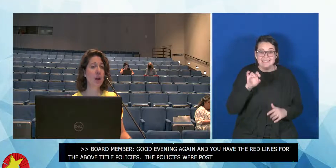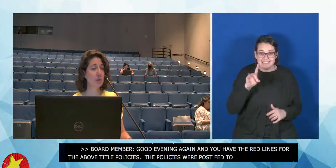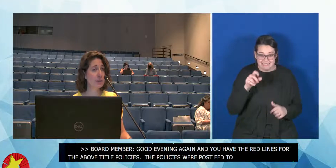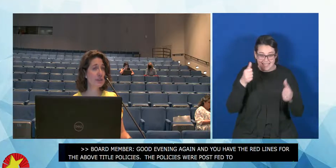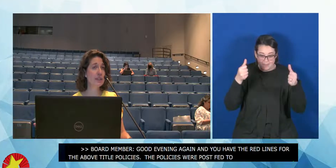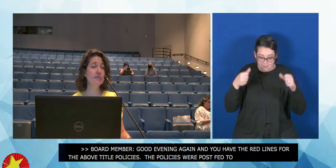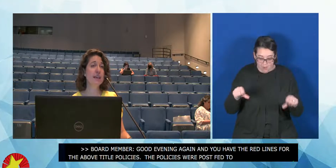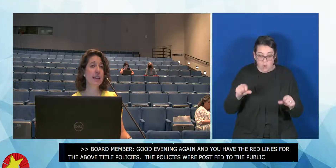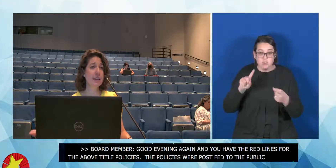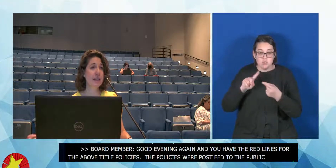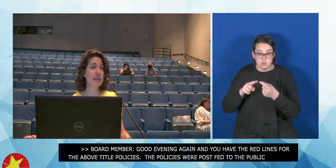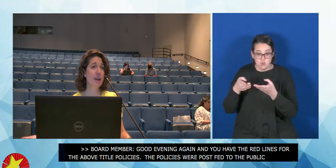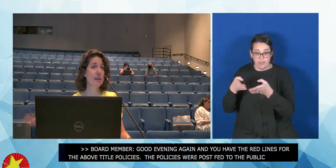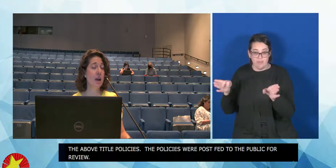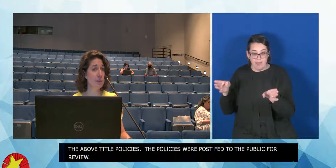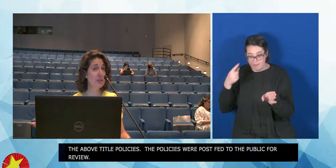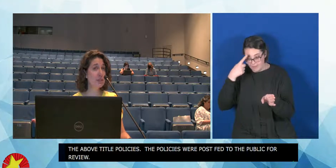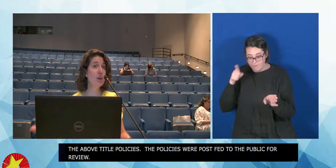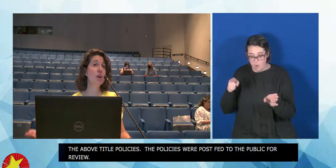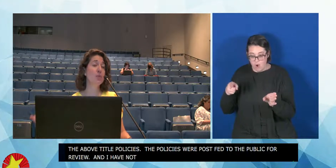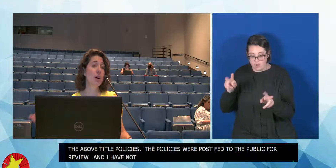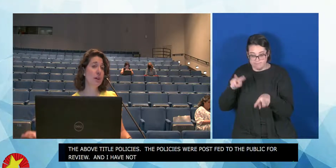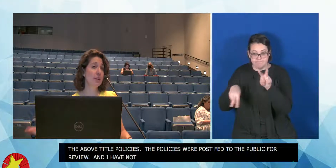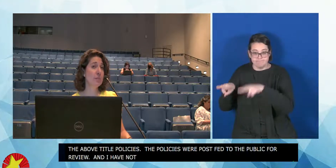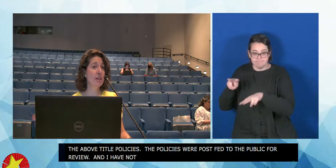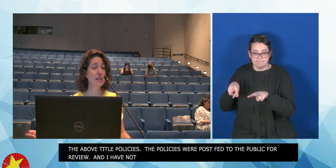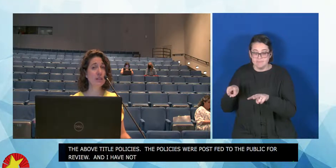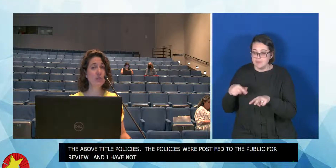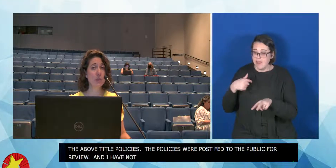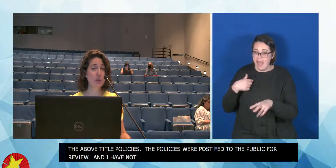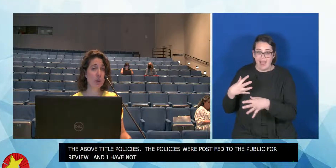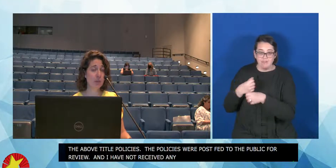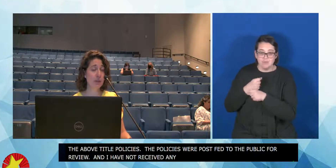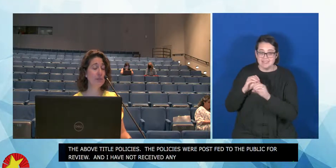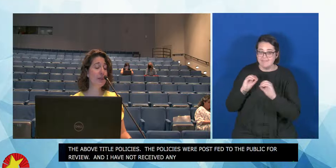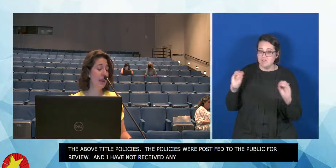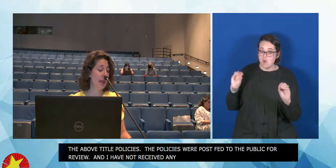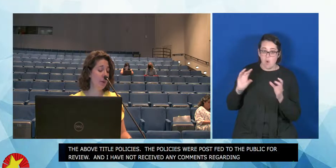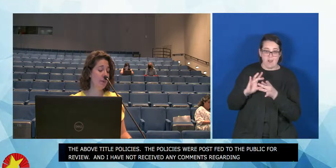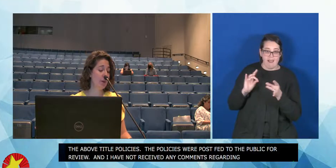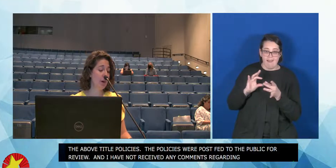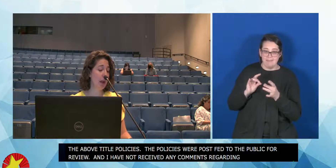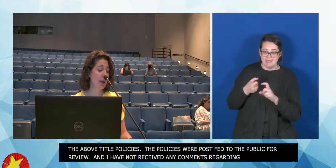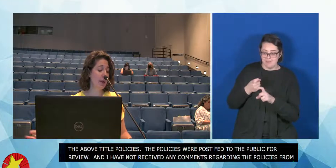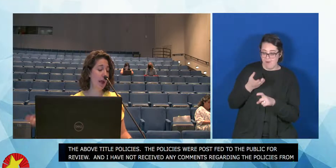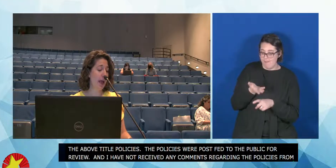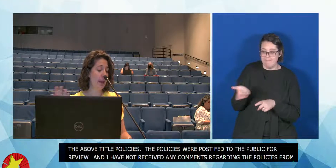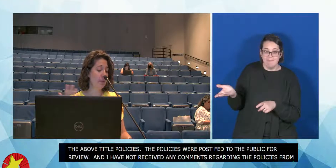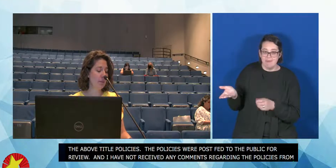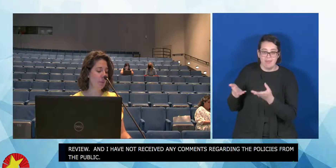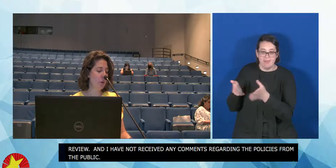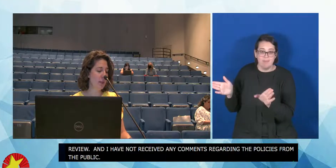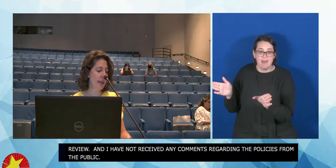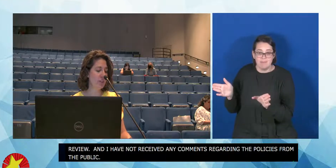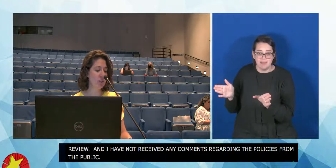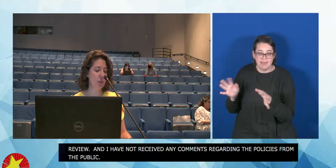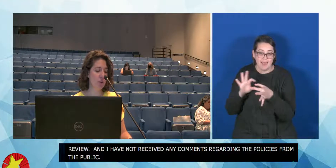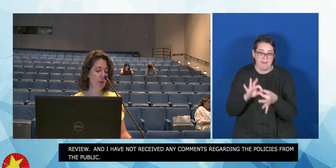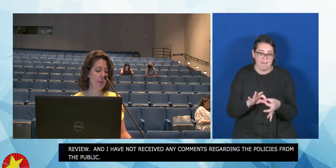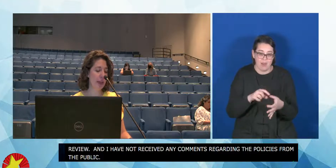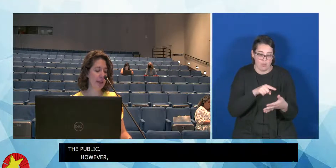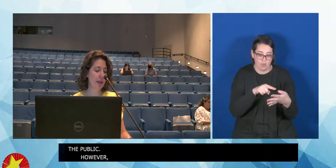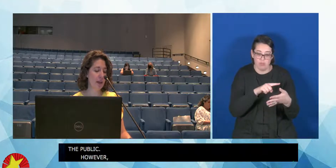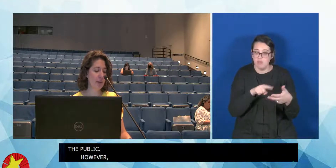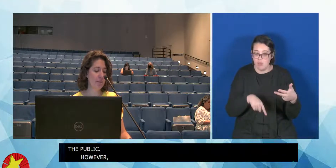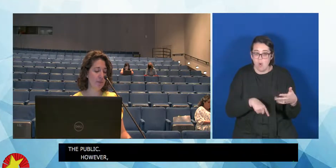have not received any comments regarding the policies from the public. However, I would like to